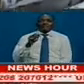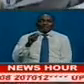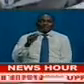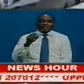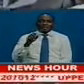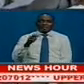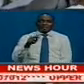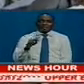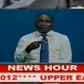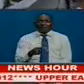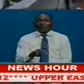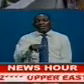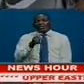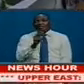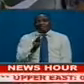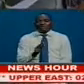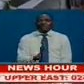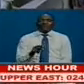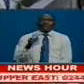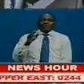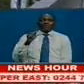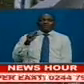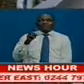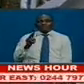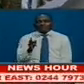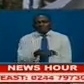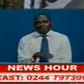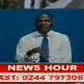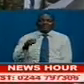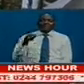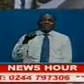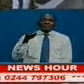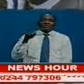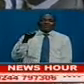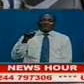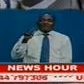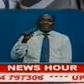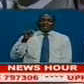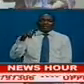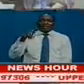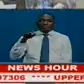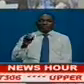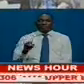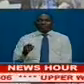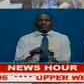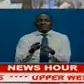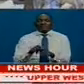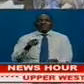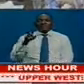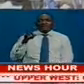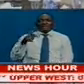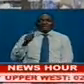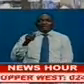as members. The others are Mr. Charles Edu Buahin, Dr. Eugenia Ampofo, Mr. Kelly